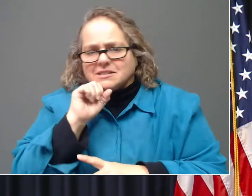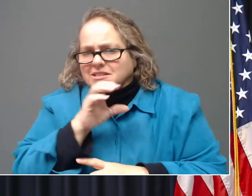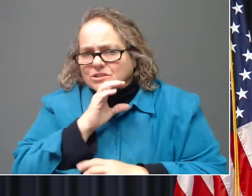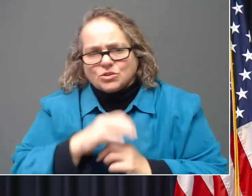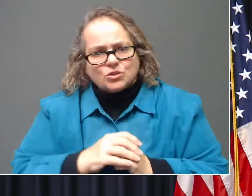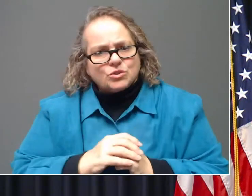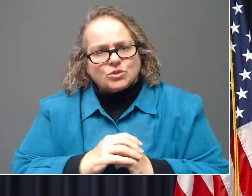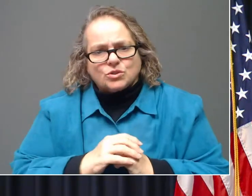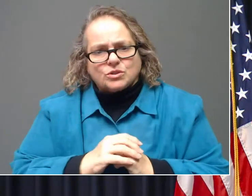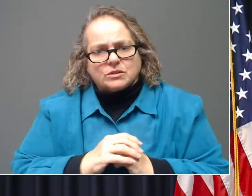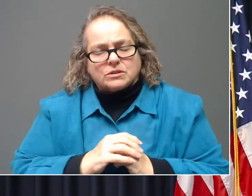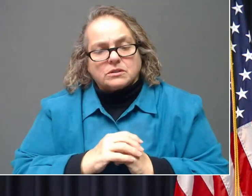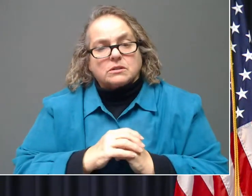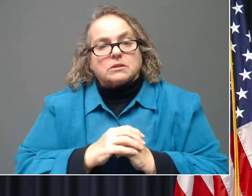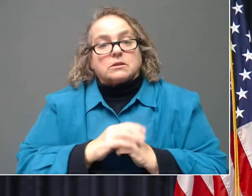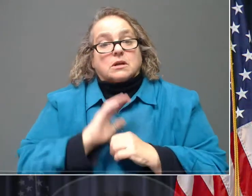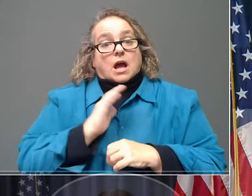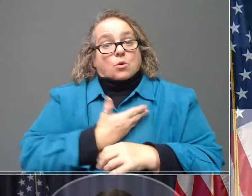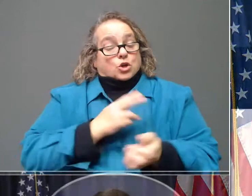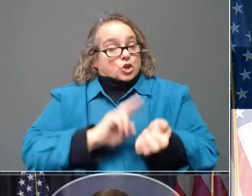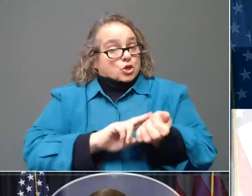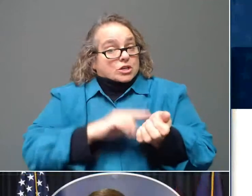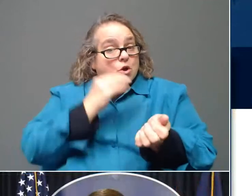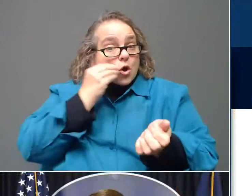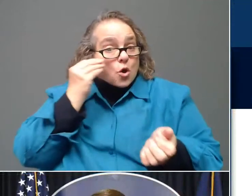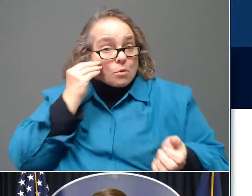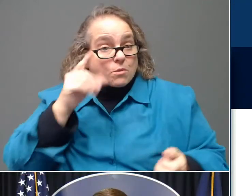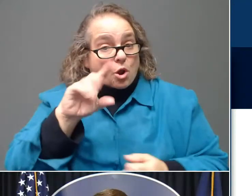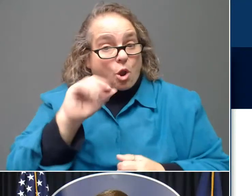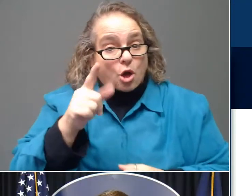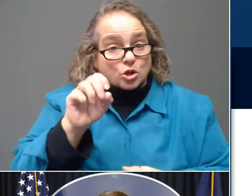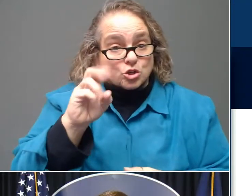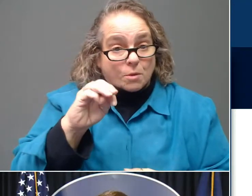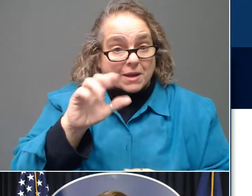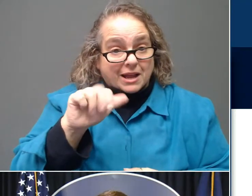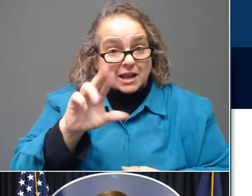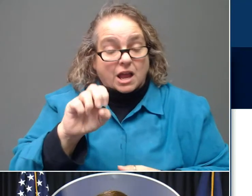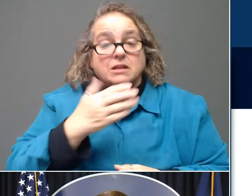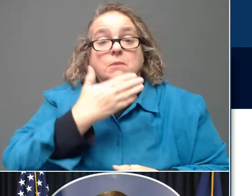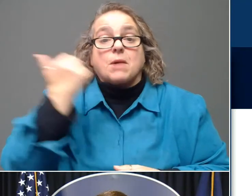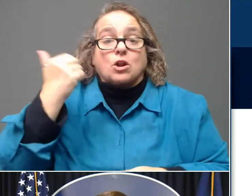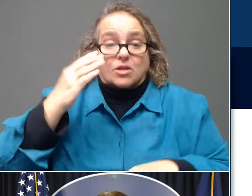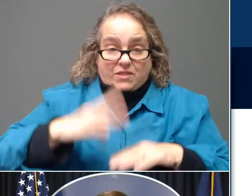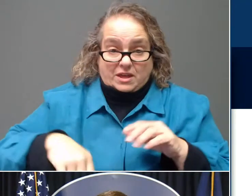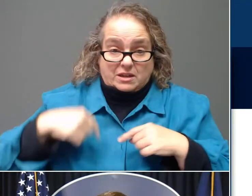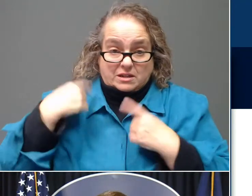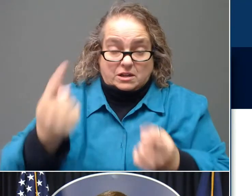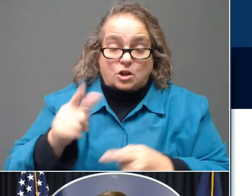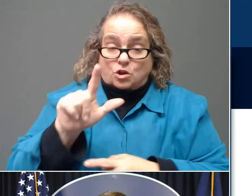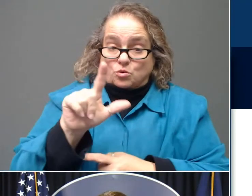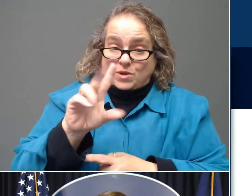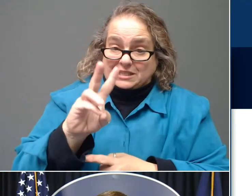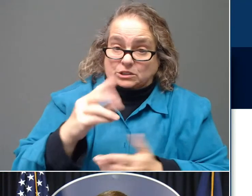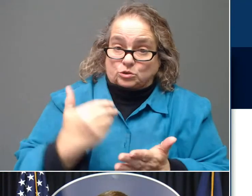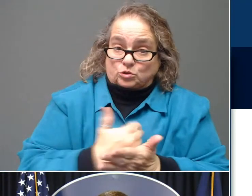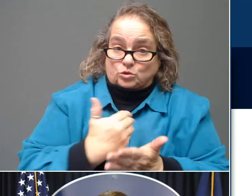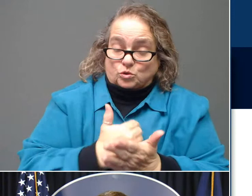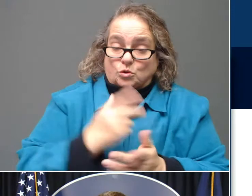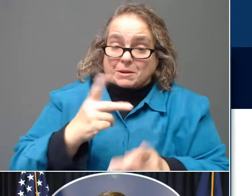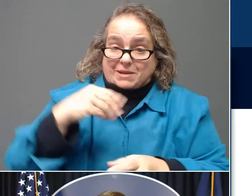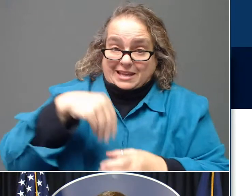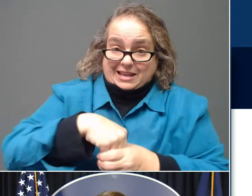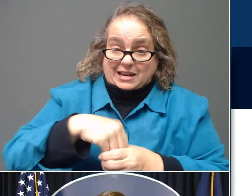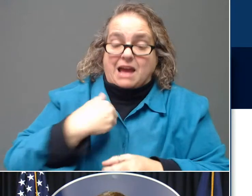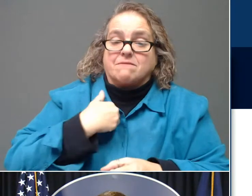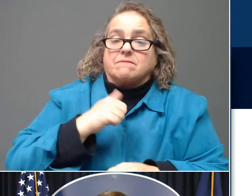Our long-term care facility numbers better than they've been in a while. 26 new positive cases, 34